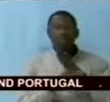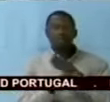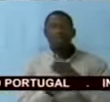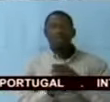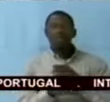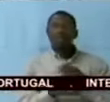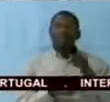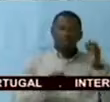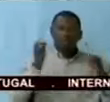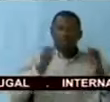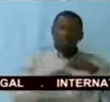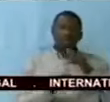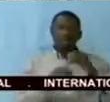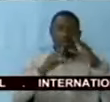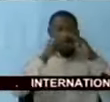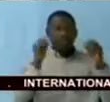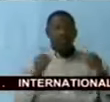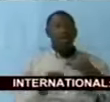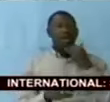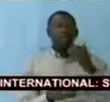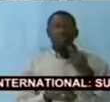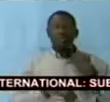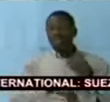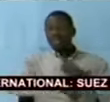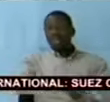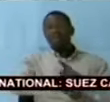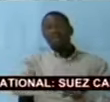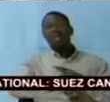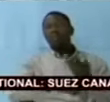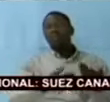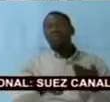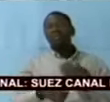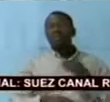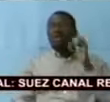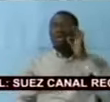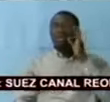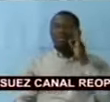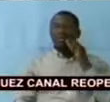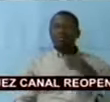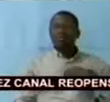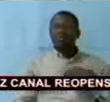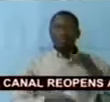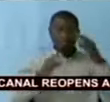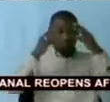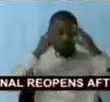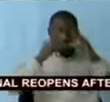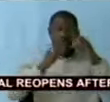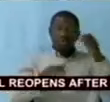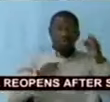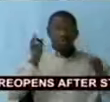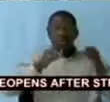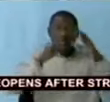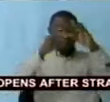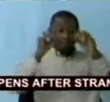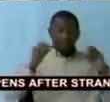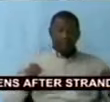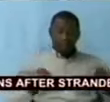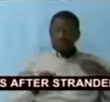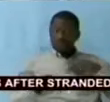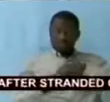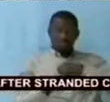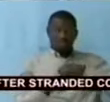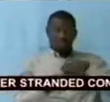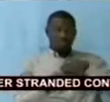the time. It's time for judgment, but the answer is, my lord is in chambers. Bari mbele bijenu